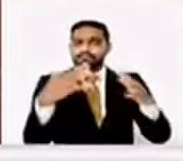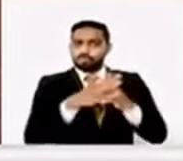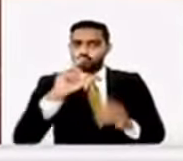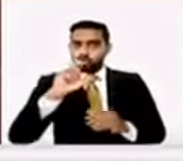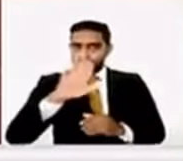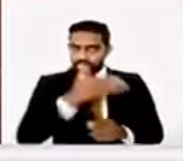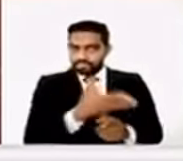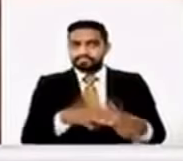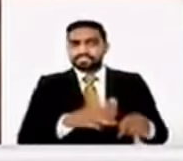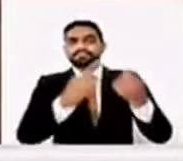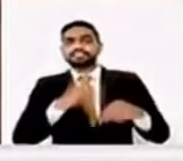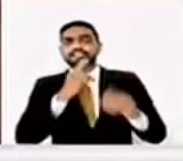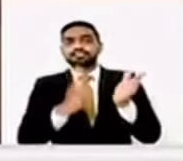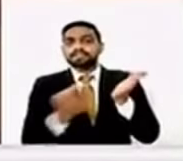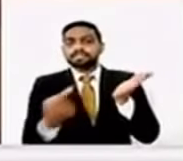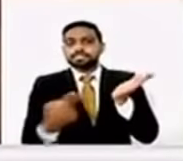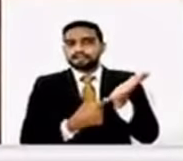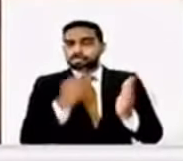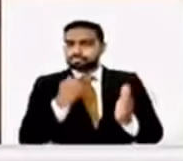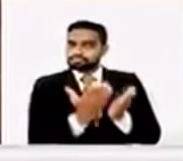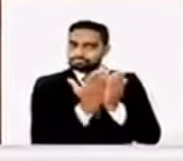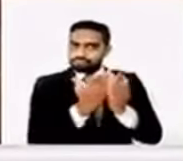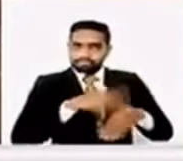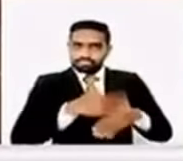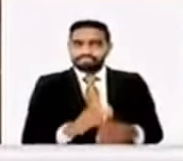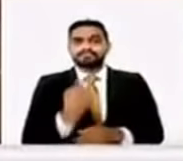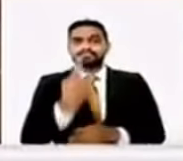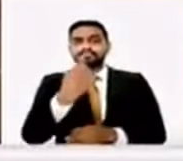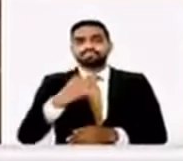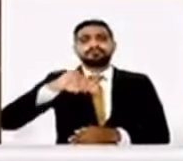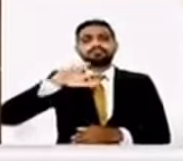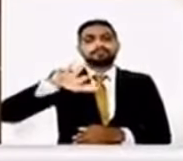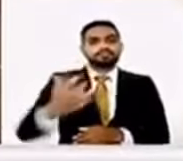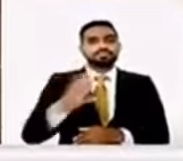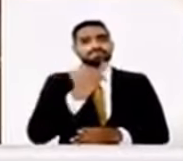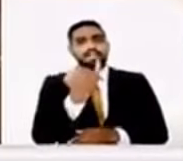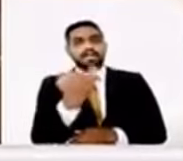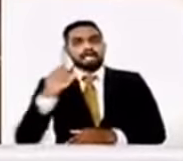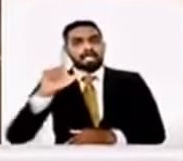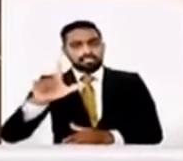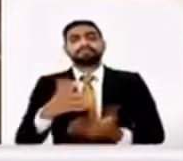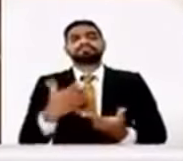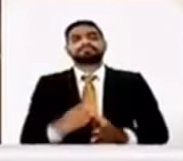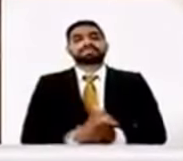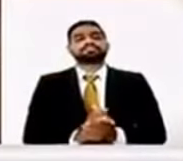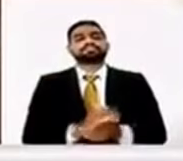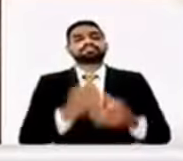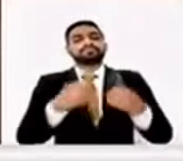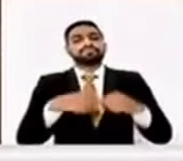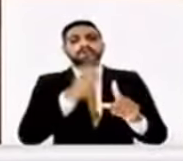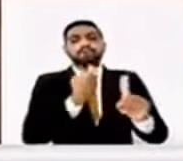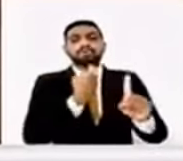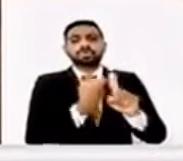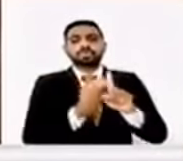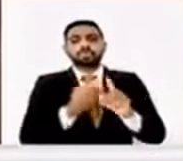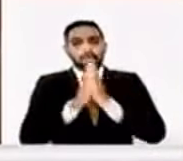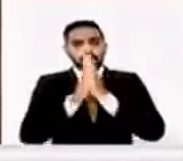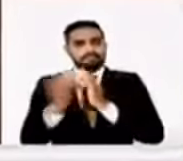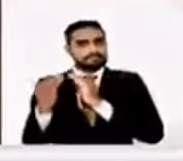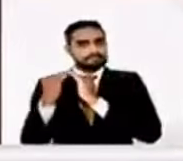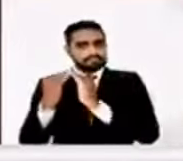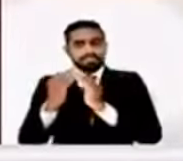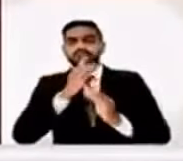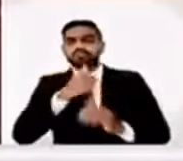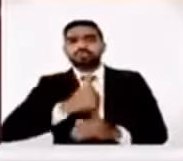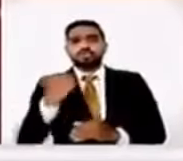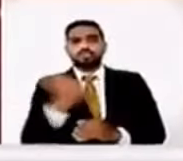In 1967, the Vidyasagara Pirivena in Hurikadua was established by Most Venerable